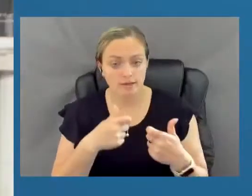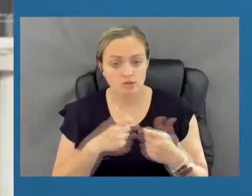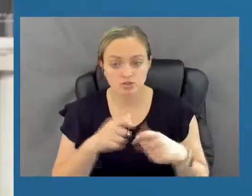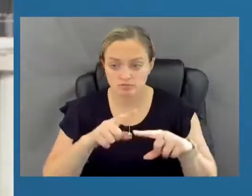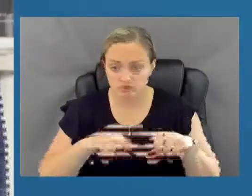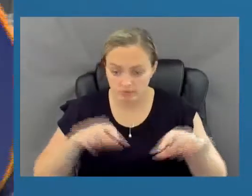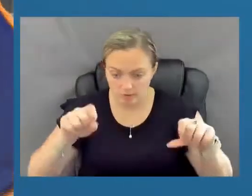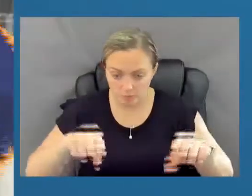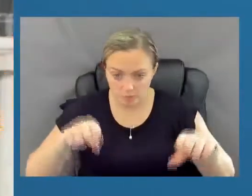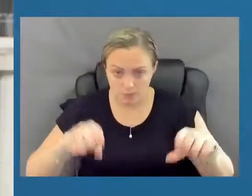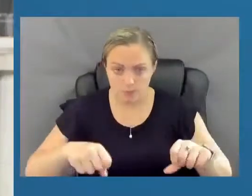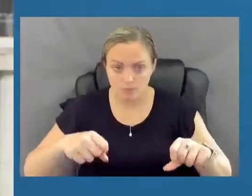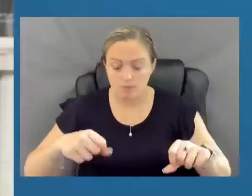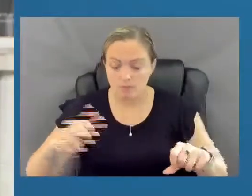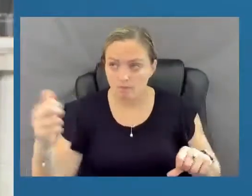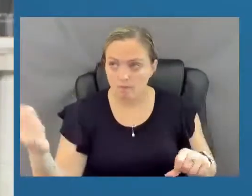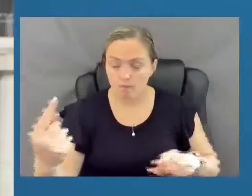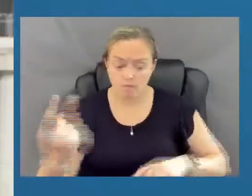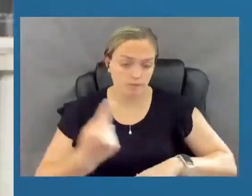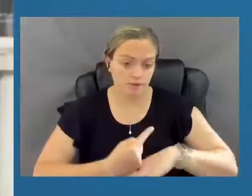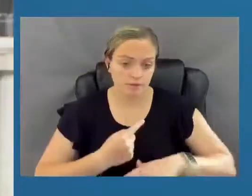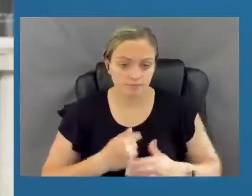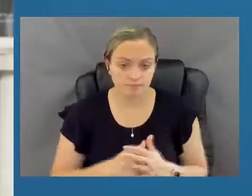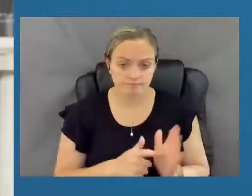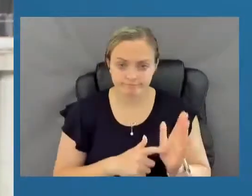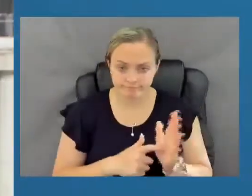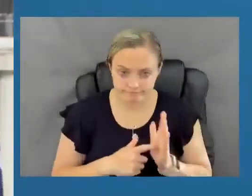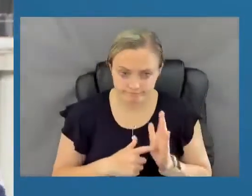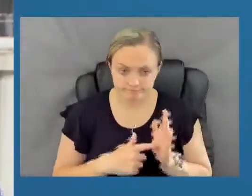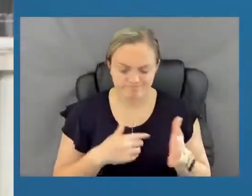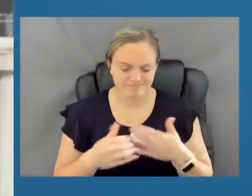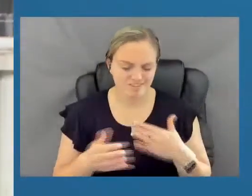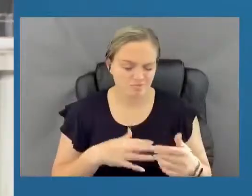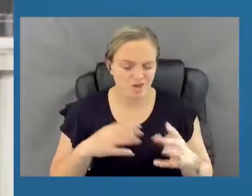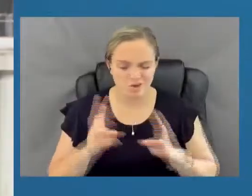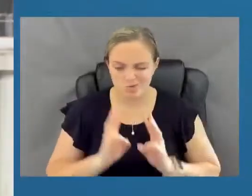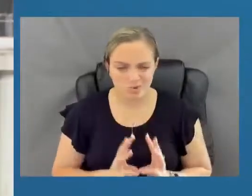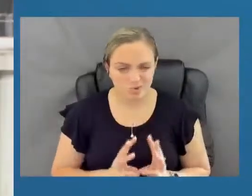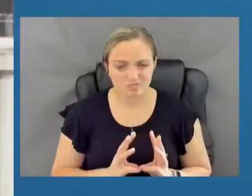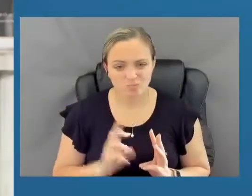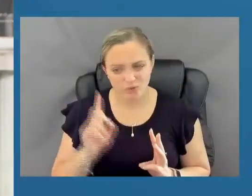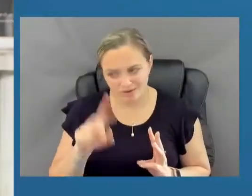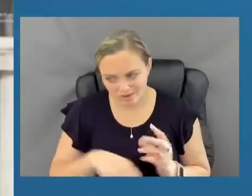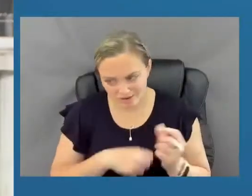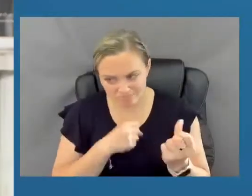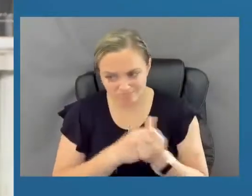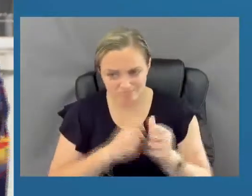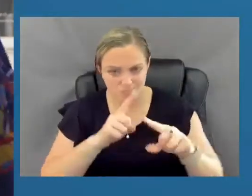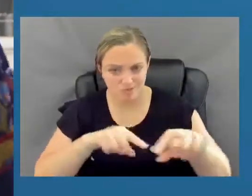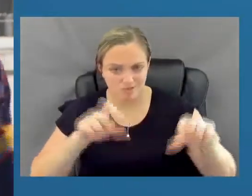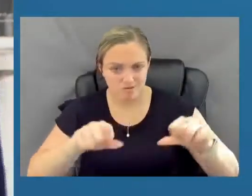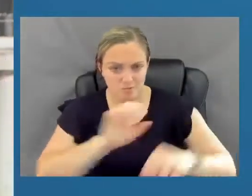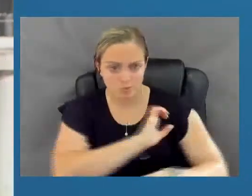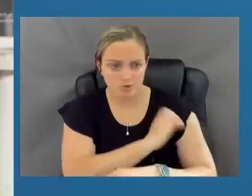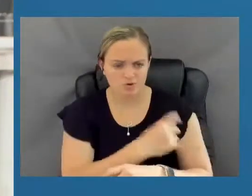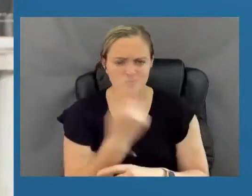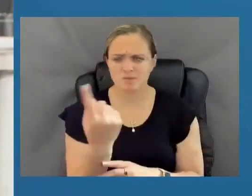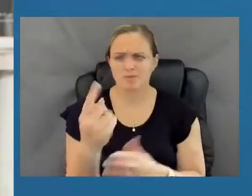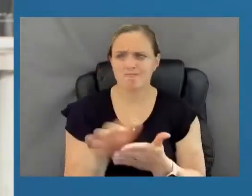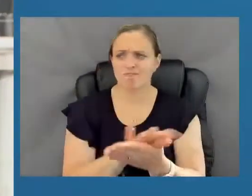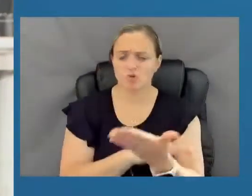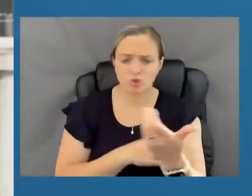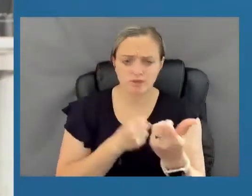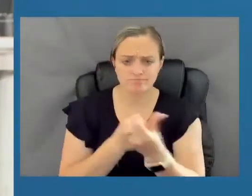reliable all day long, regardless of the weather outdoors. And that's what we're talking about, something that's fully